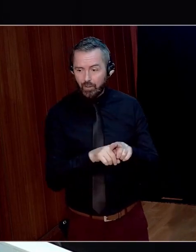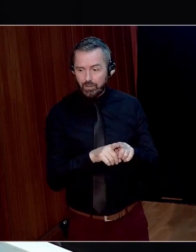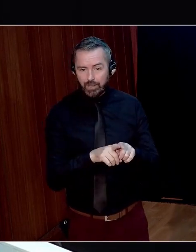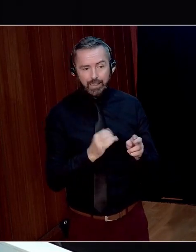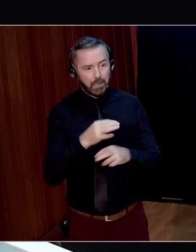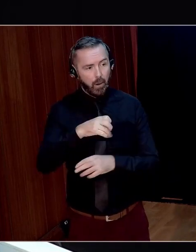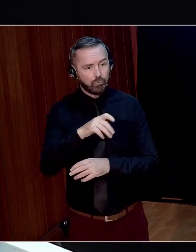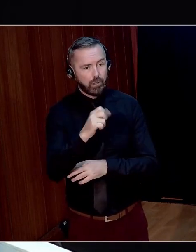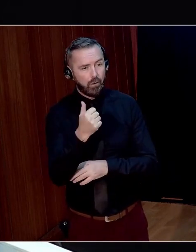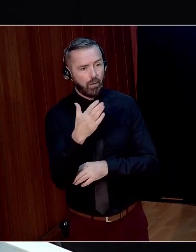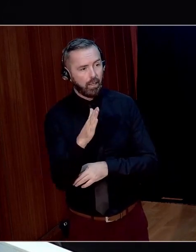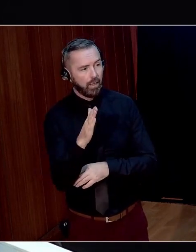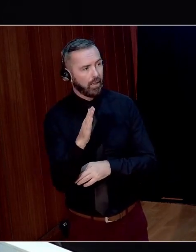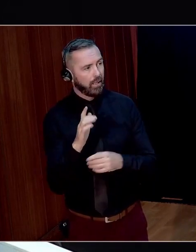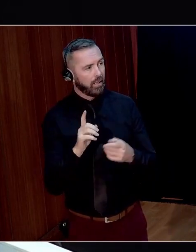in Montreal, also